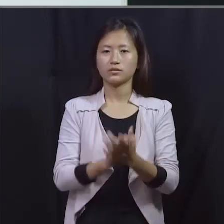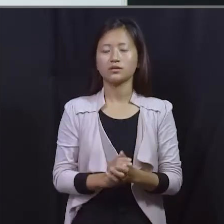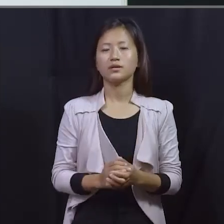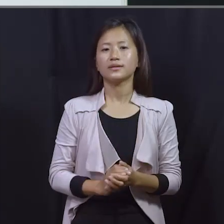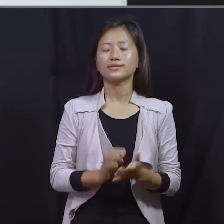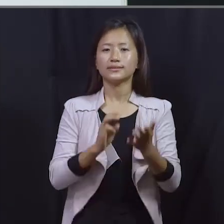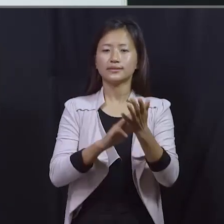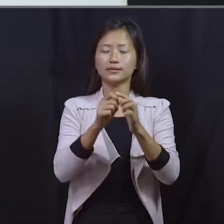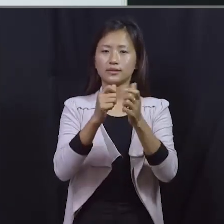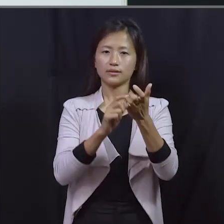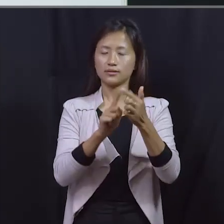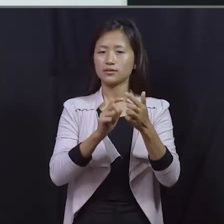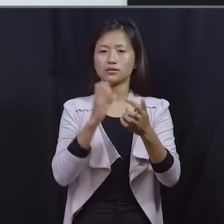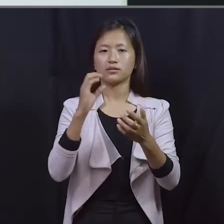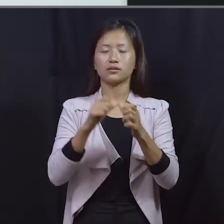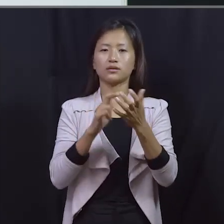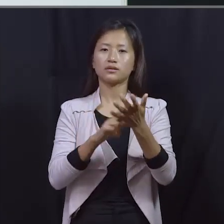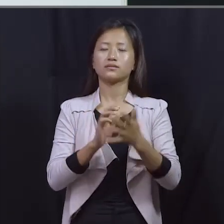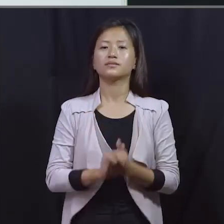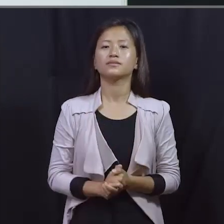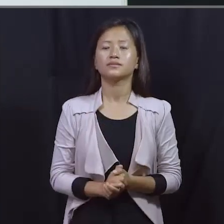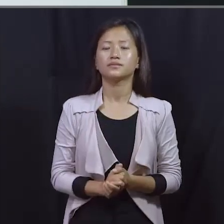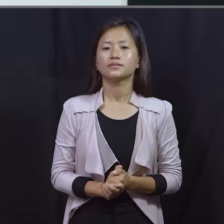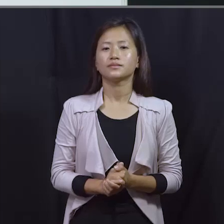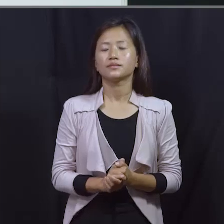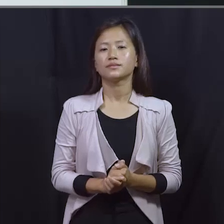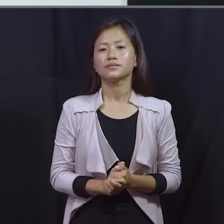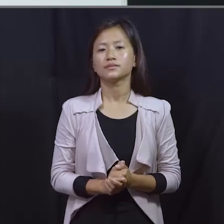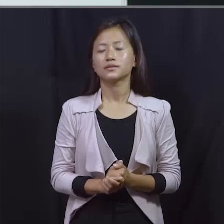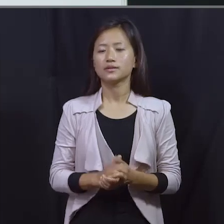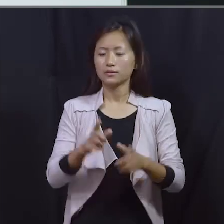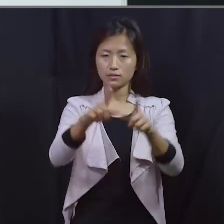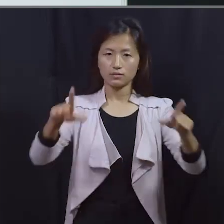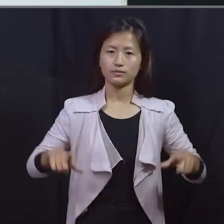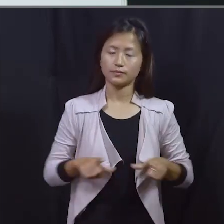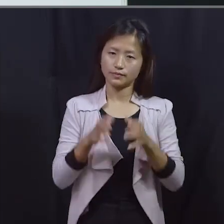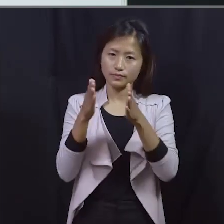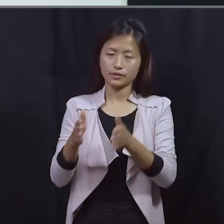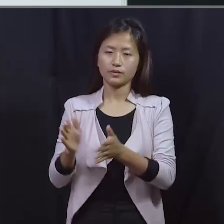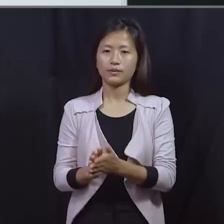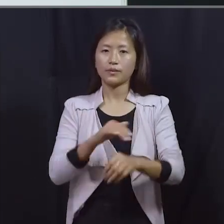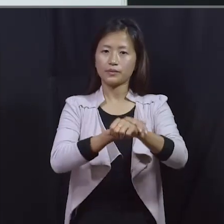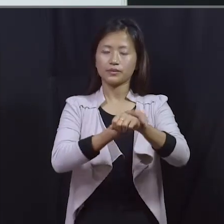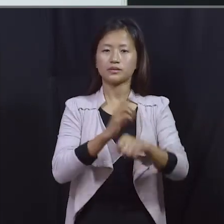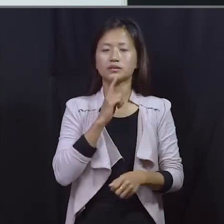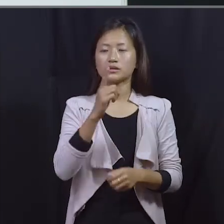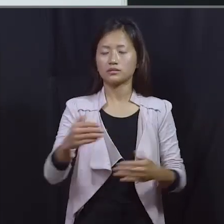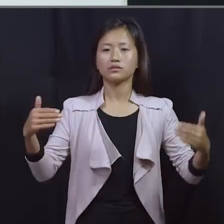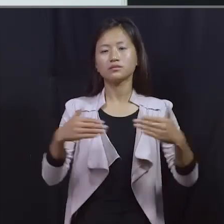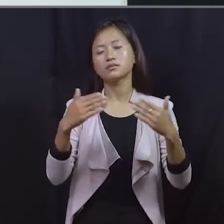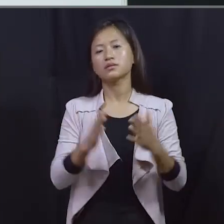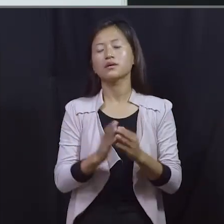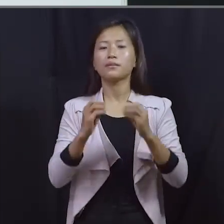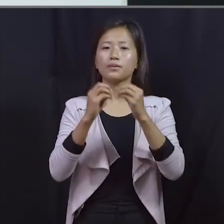the western part of India. So Roadway settlement is a land settlement that the British introduced in the region of Deccan,